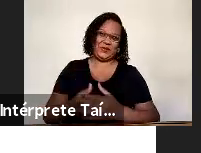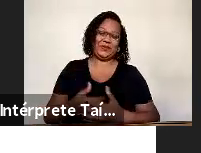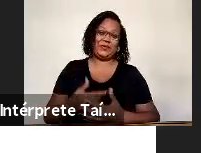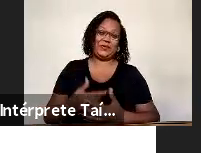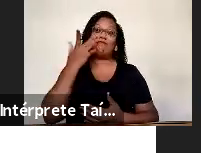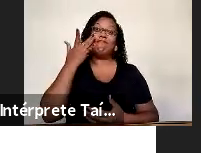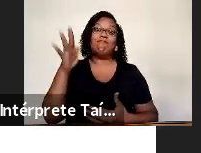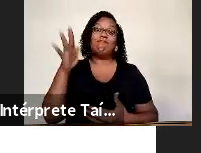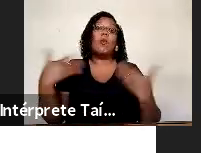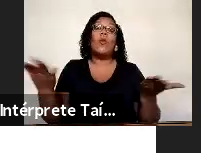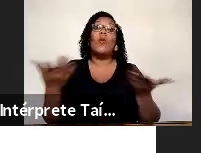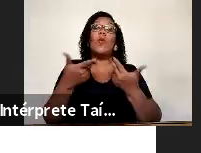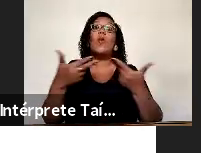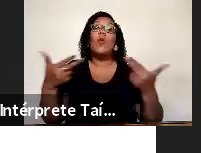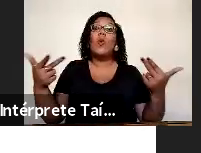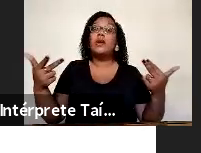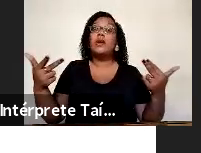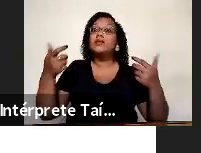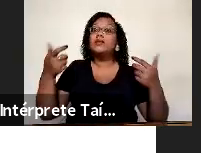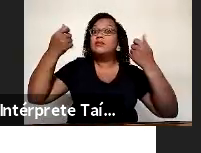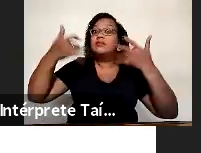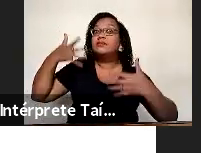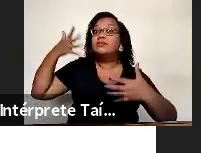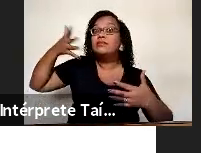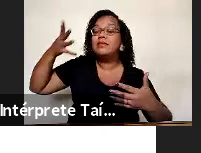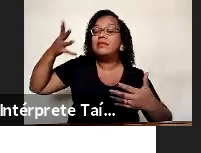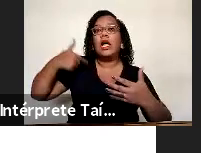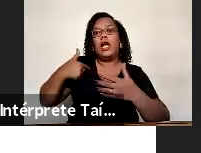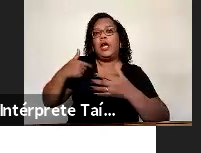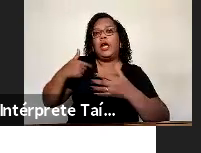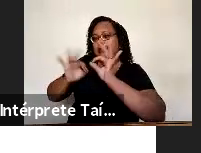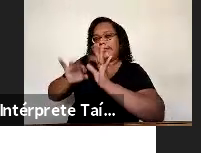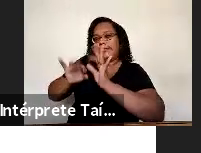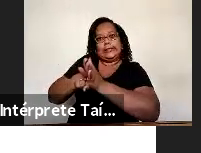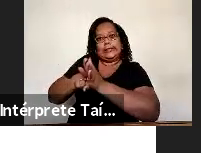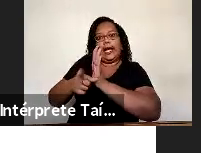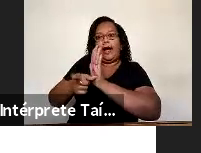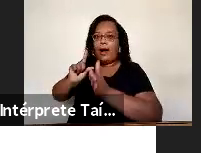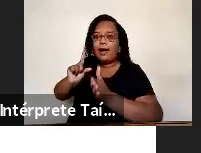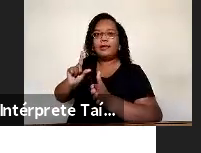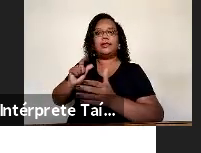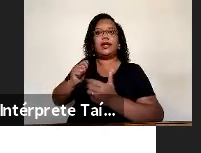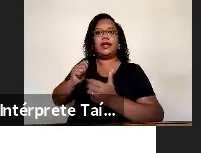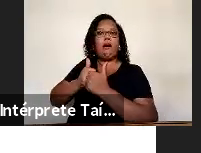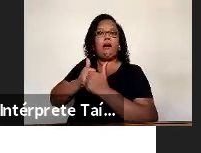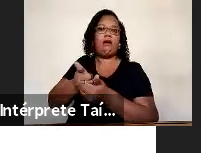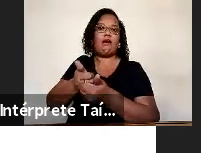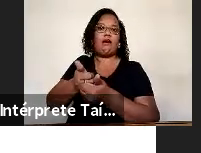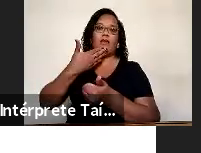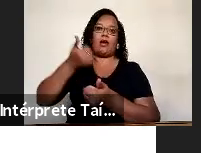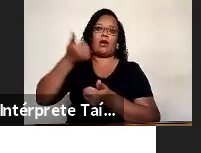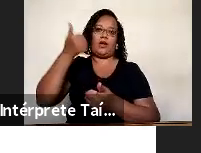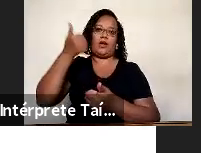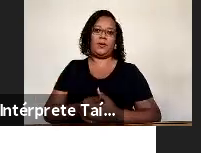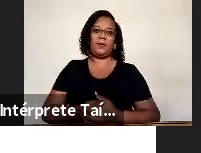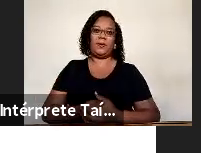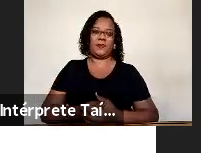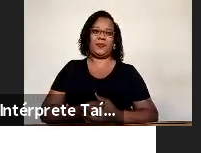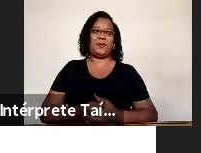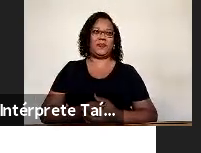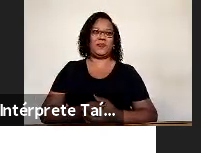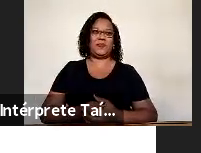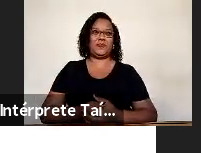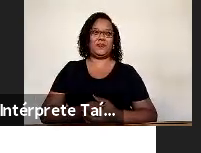best to keep up with them. A question that is frequently asked is, how do you translate the